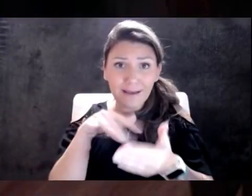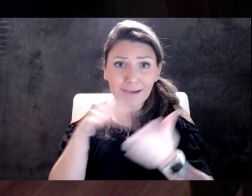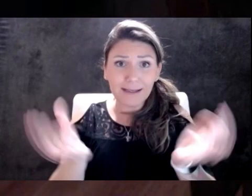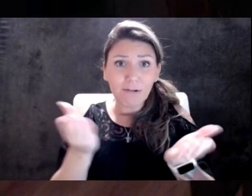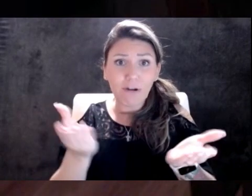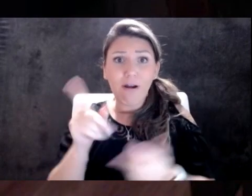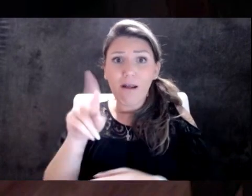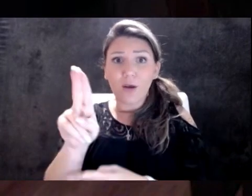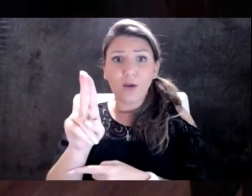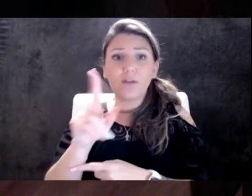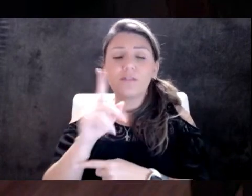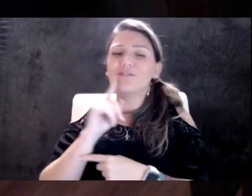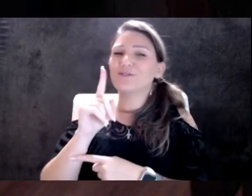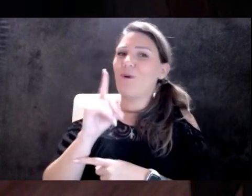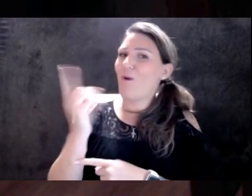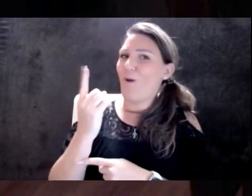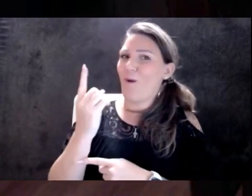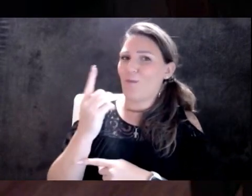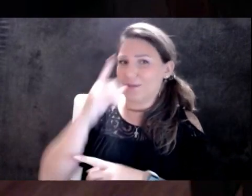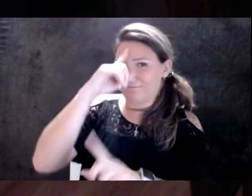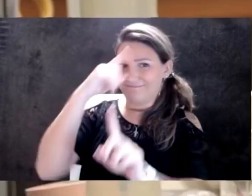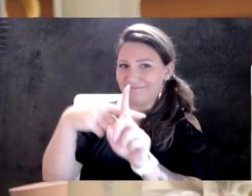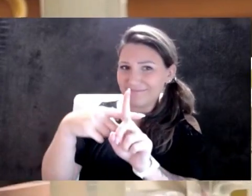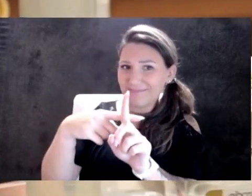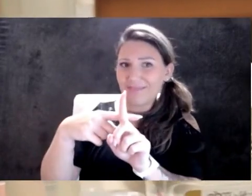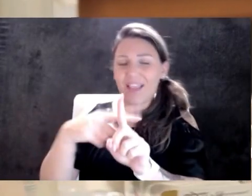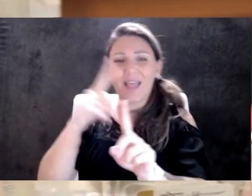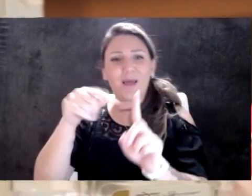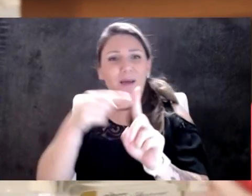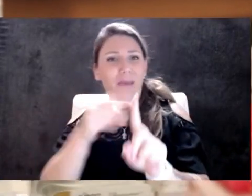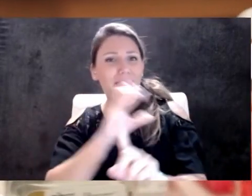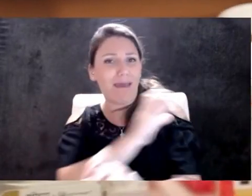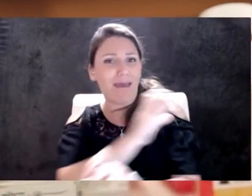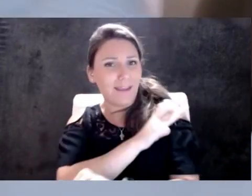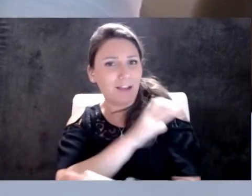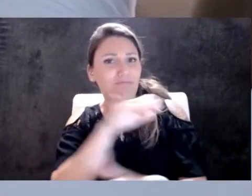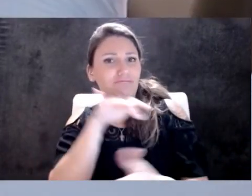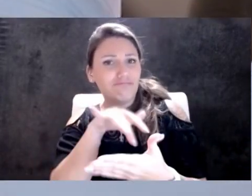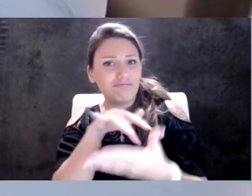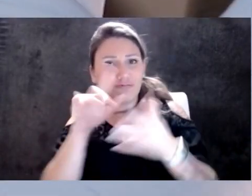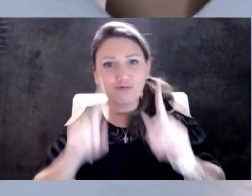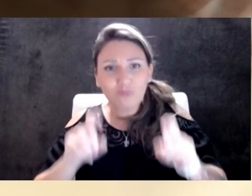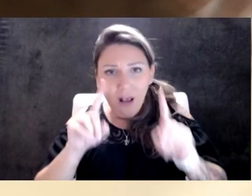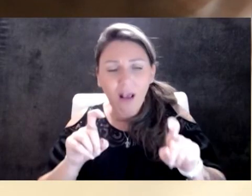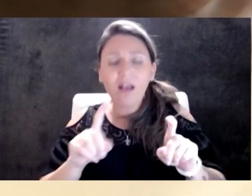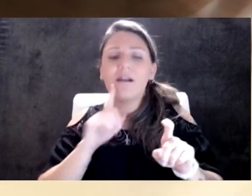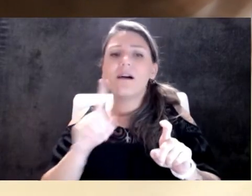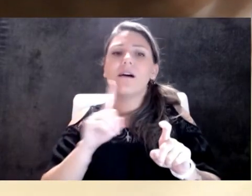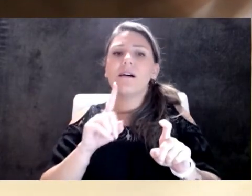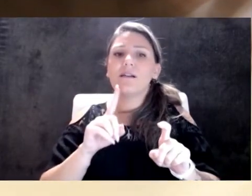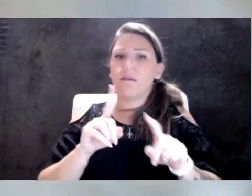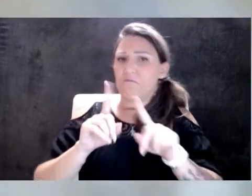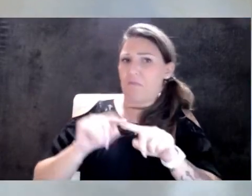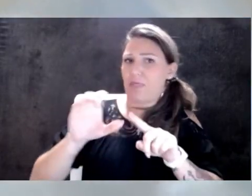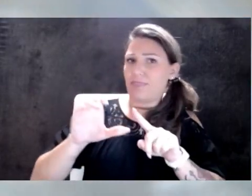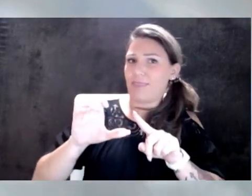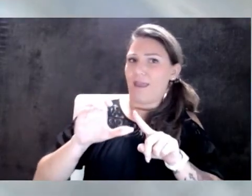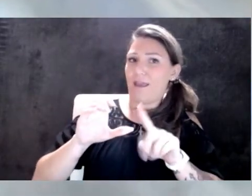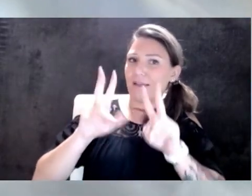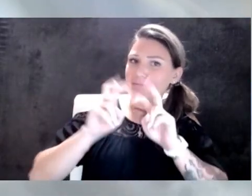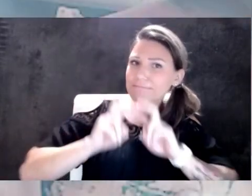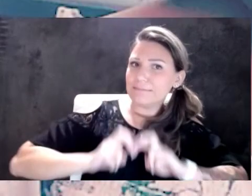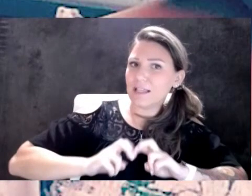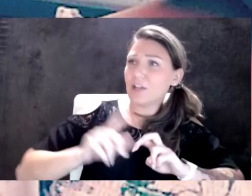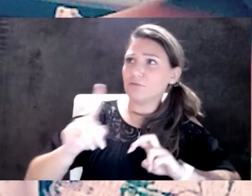very optimistic about the clinical trial. So based upon that initial assessment, she felt like I was a great